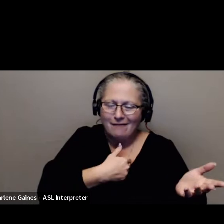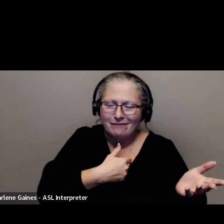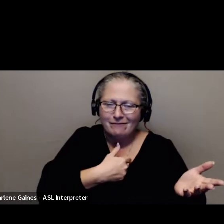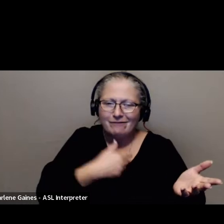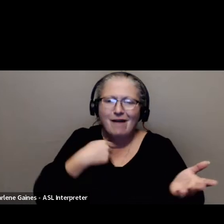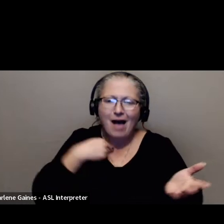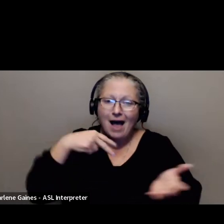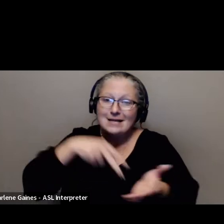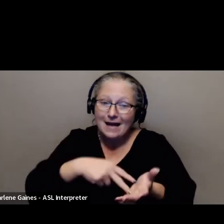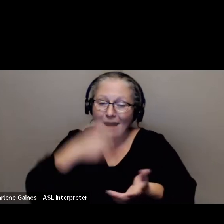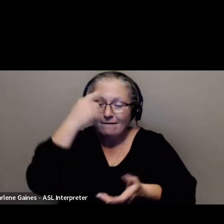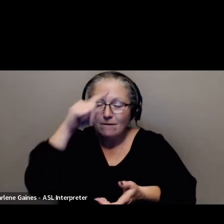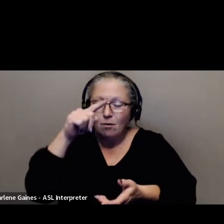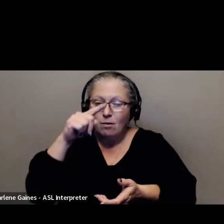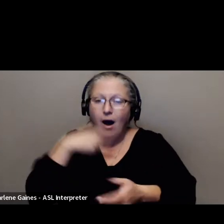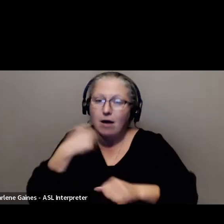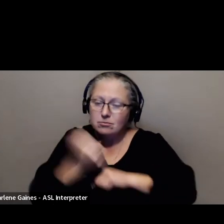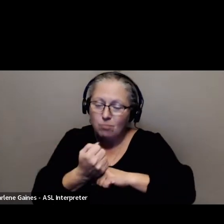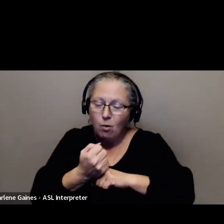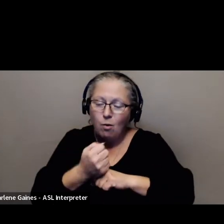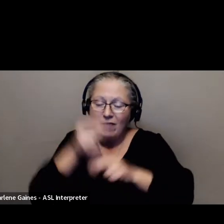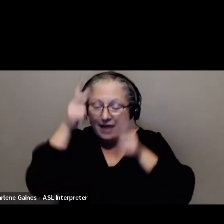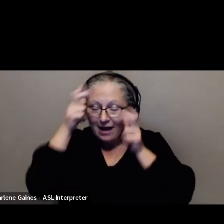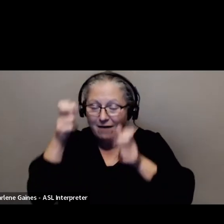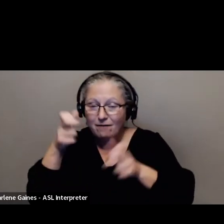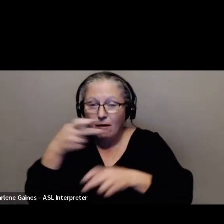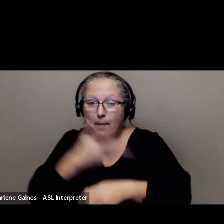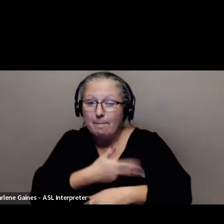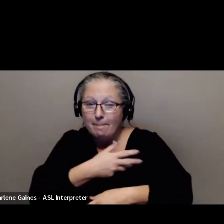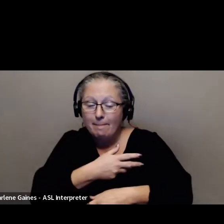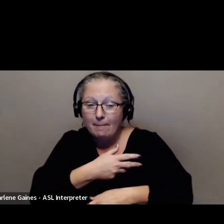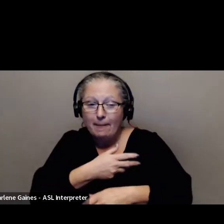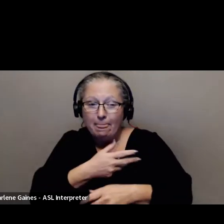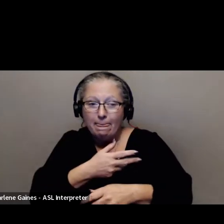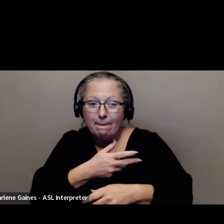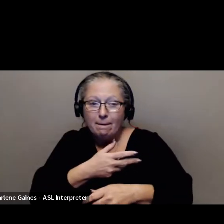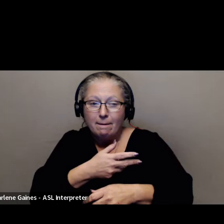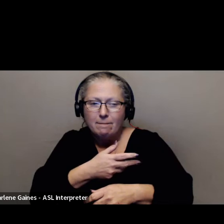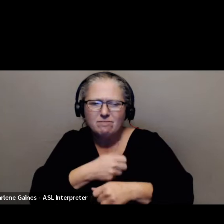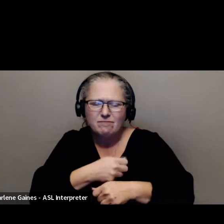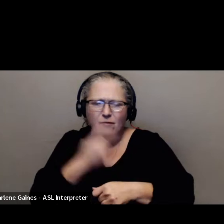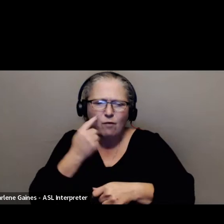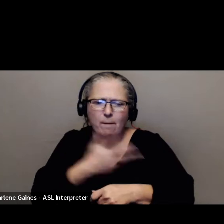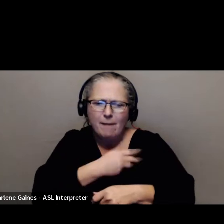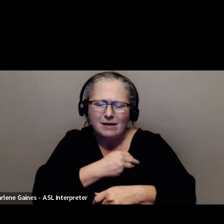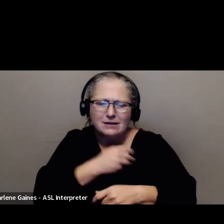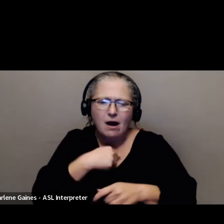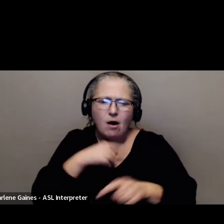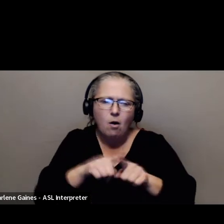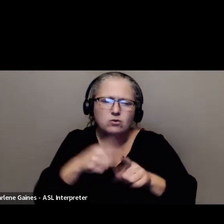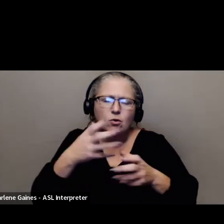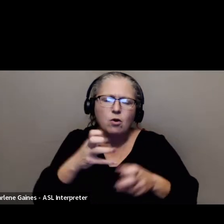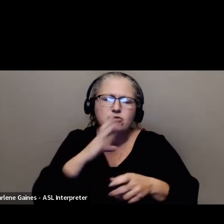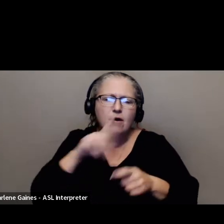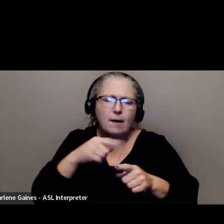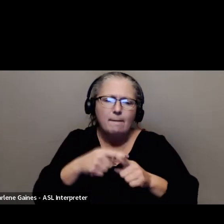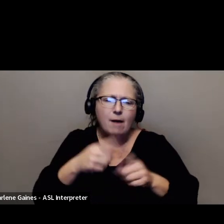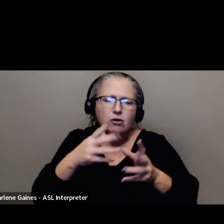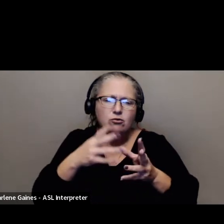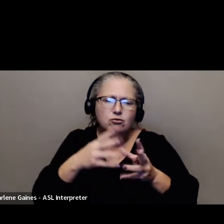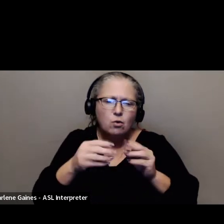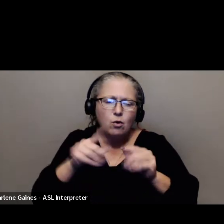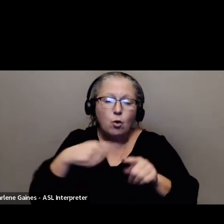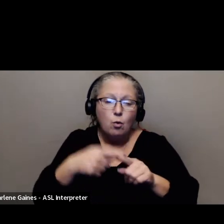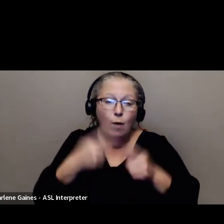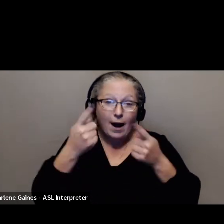I stand for the people of Palestine, and also I also want to talk about a story that when all